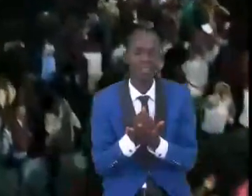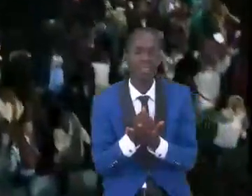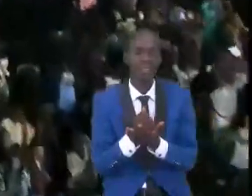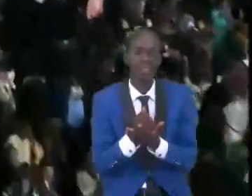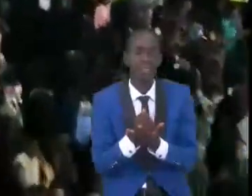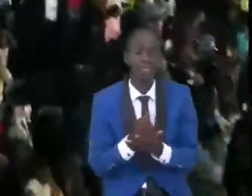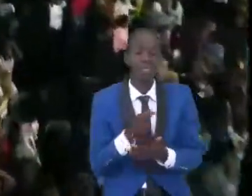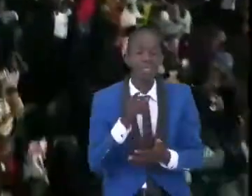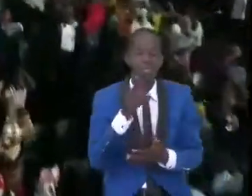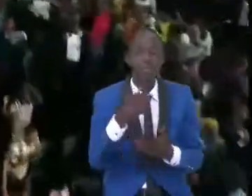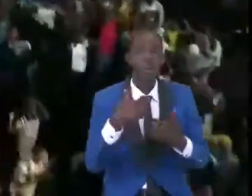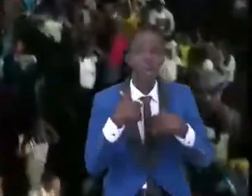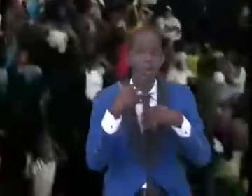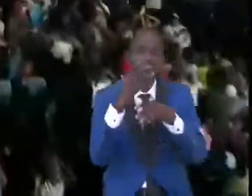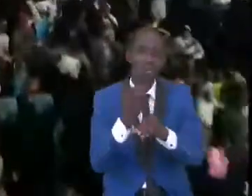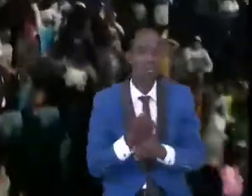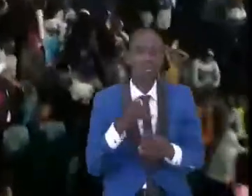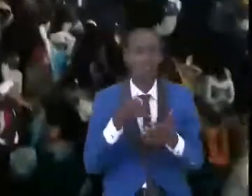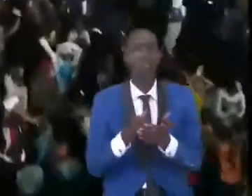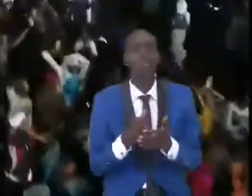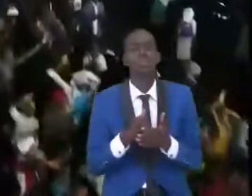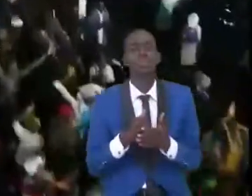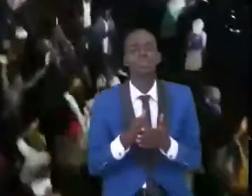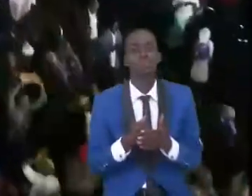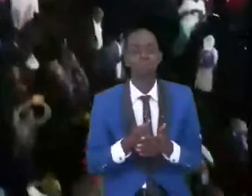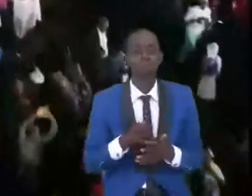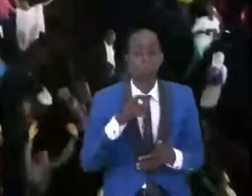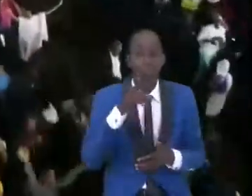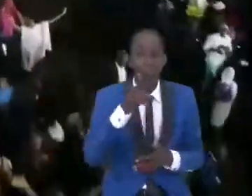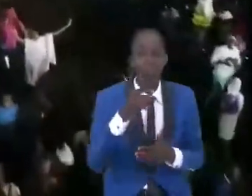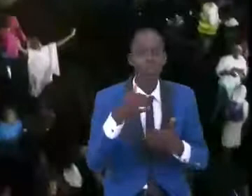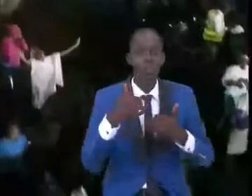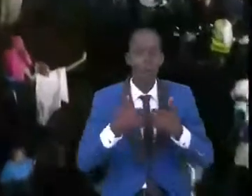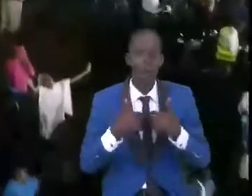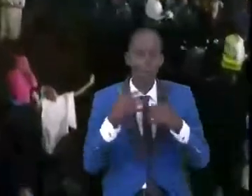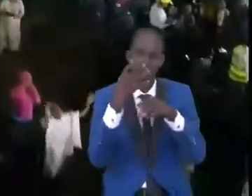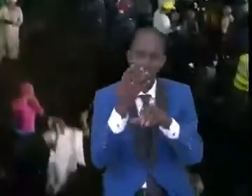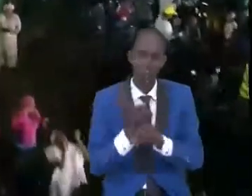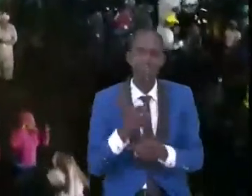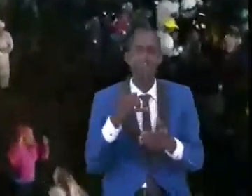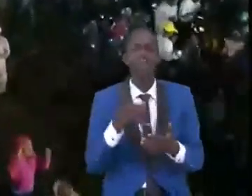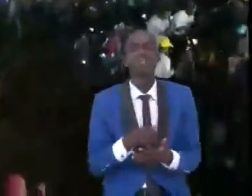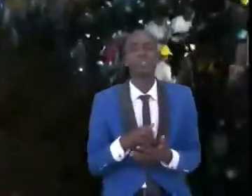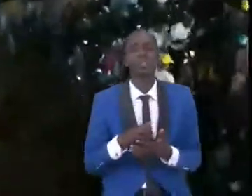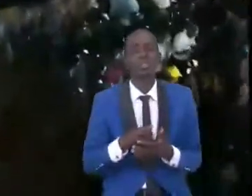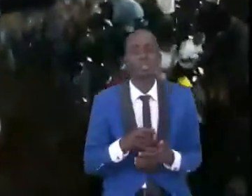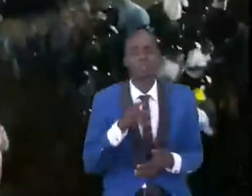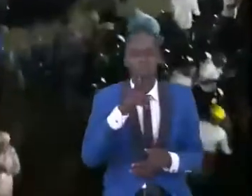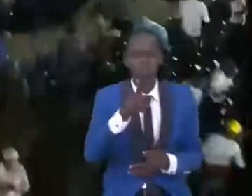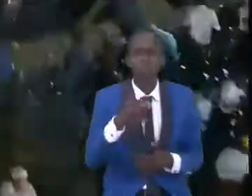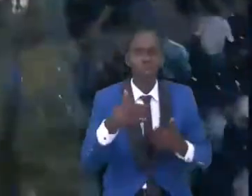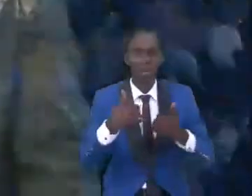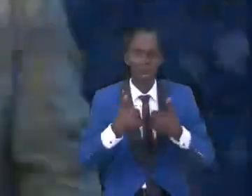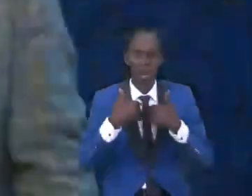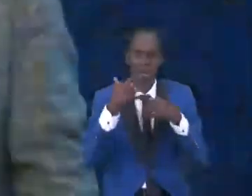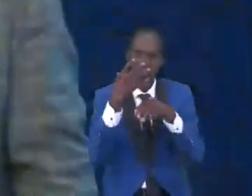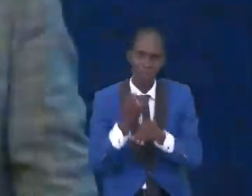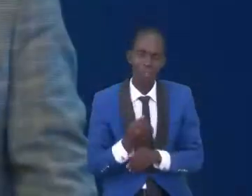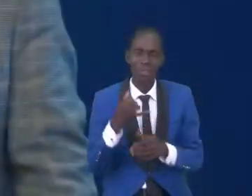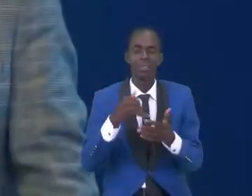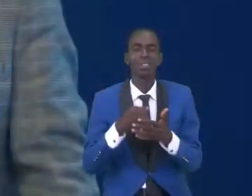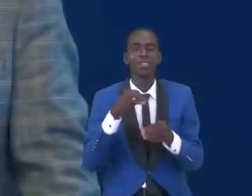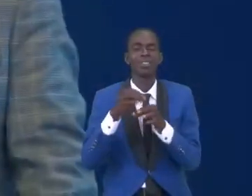You have got it. You have got it. You have got